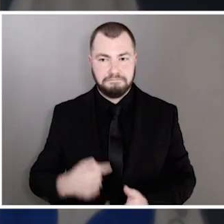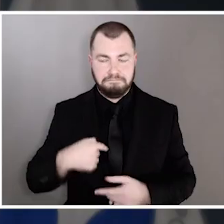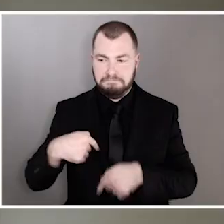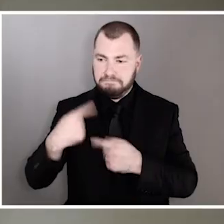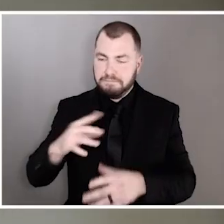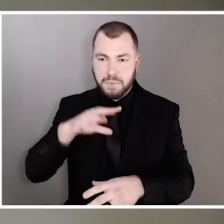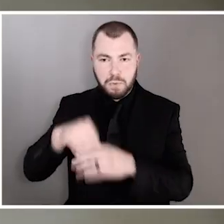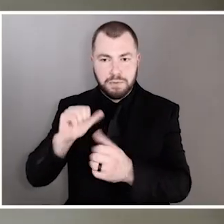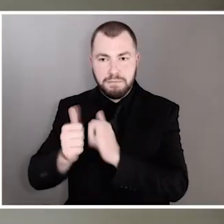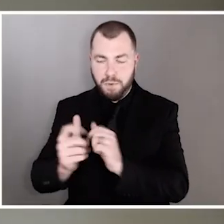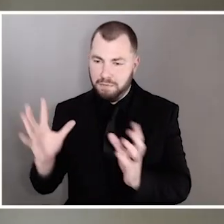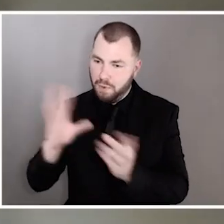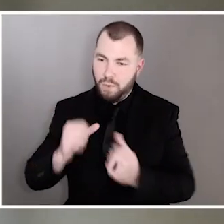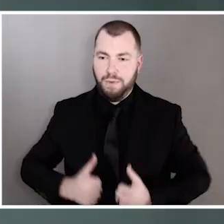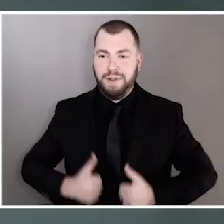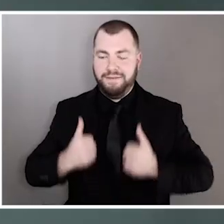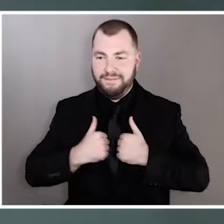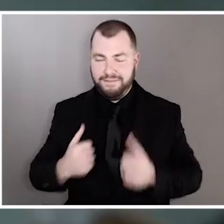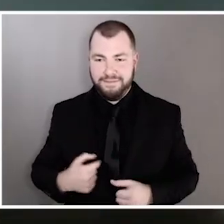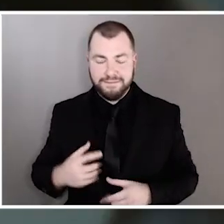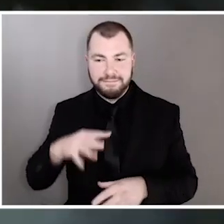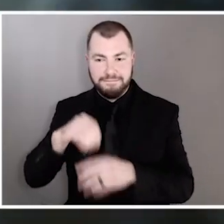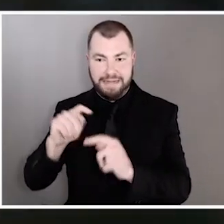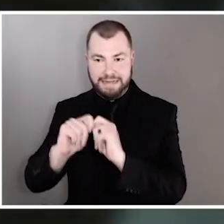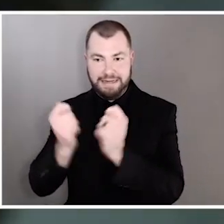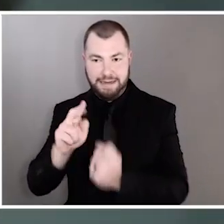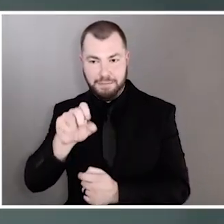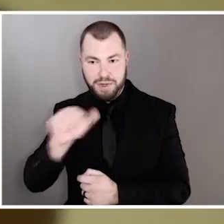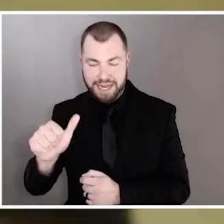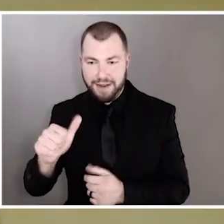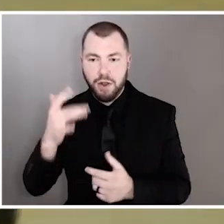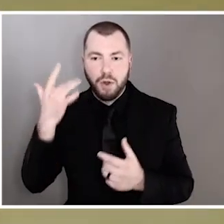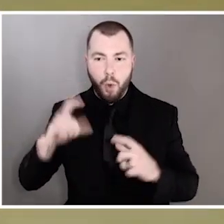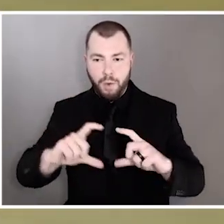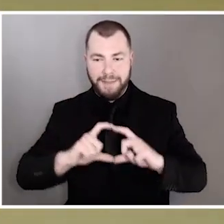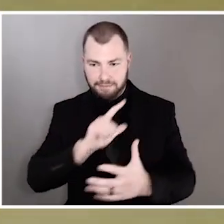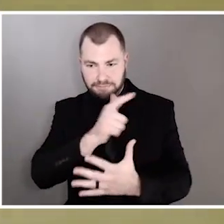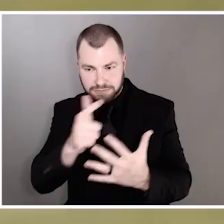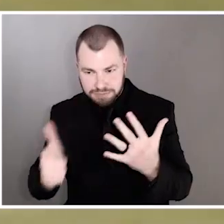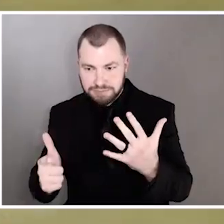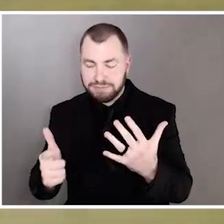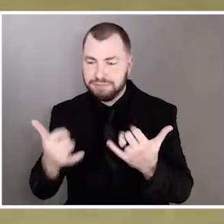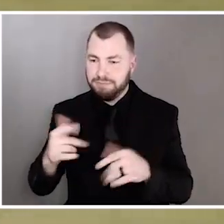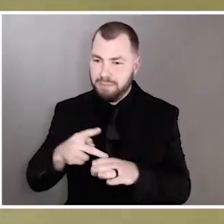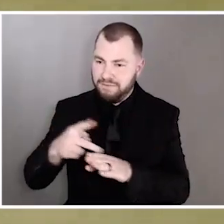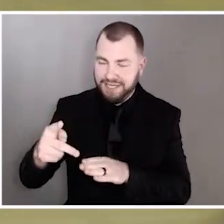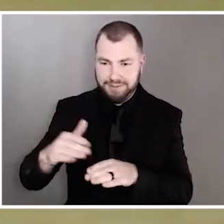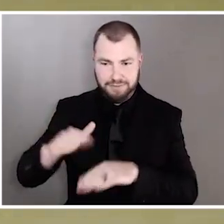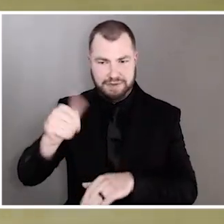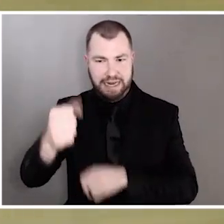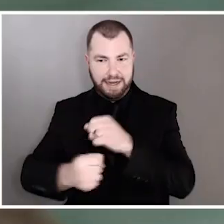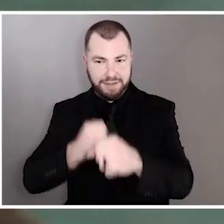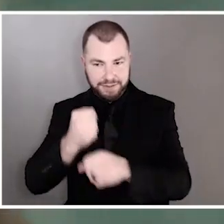I've been an athlete my entire life. I've won back-to-back gold medals for Team USA. I've played professionally for over